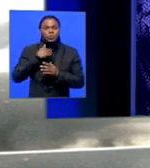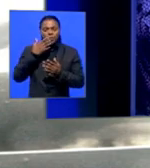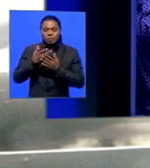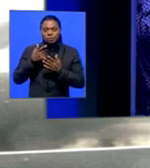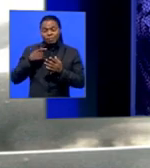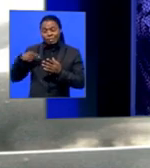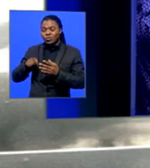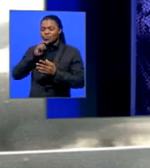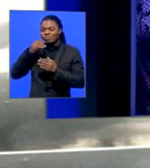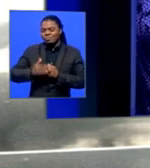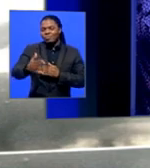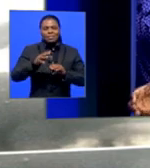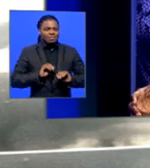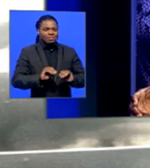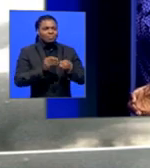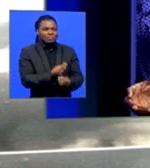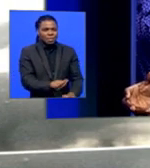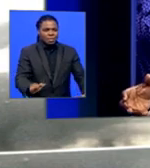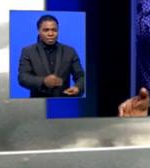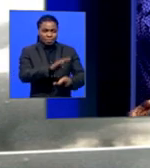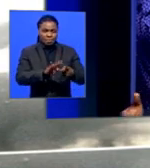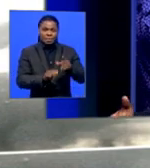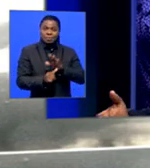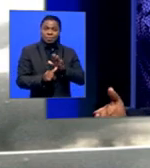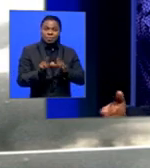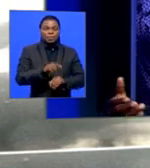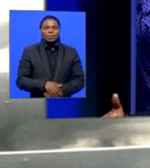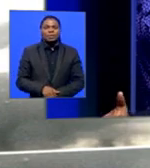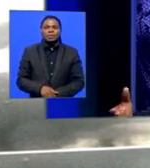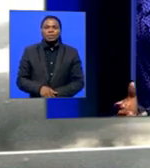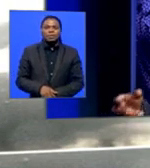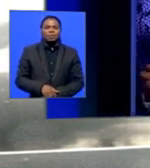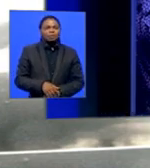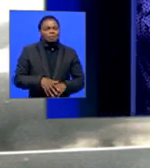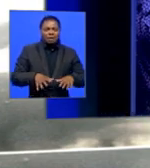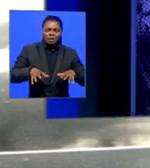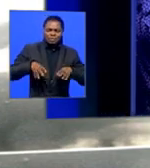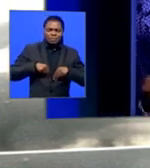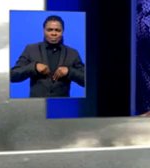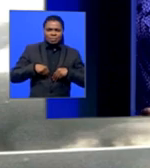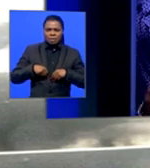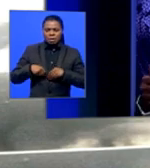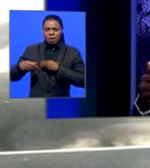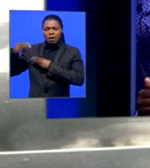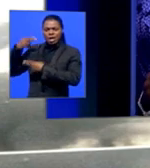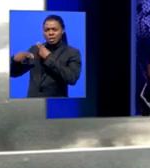re-education. But also what is also important is the whole question of best practice, because heritage